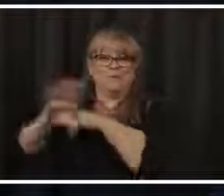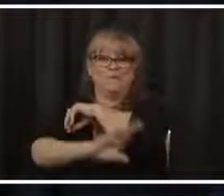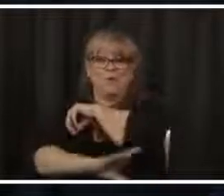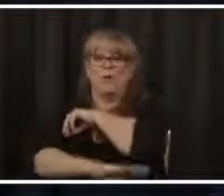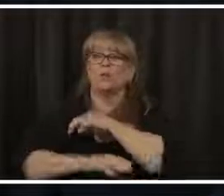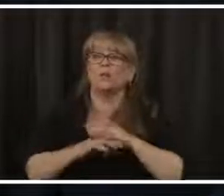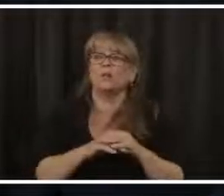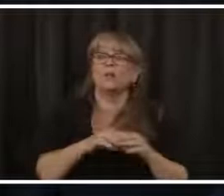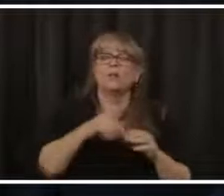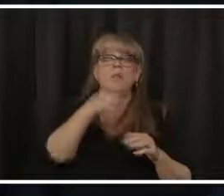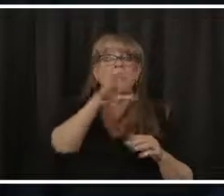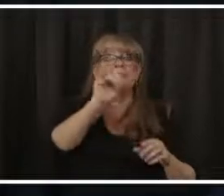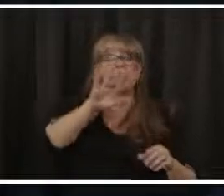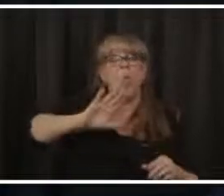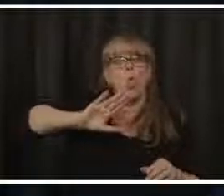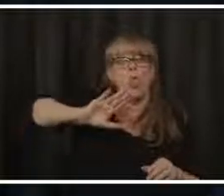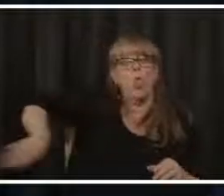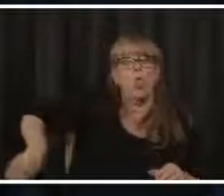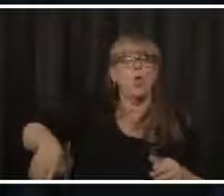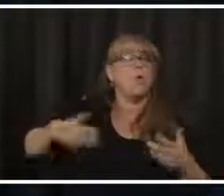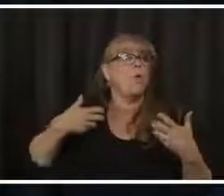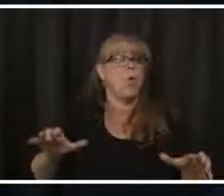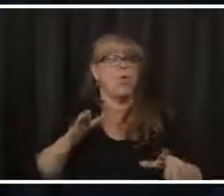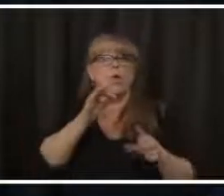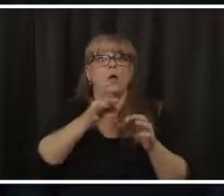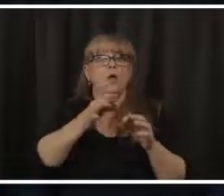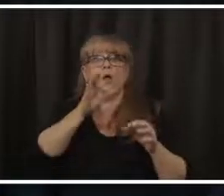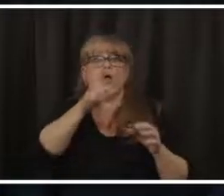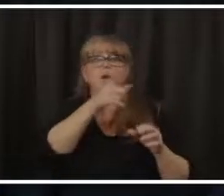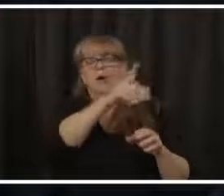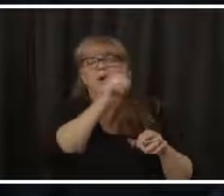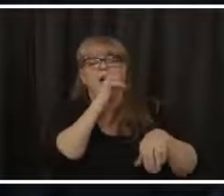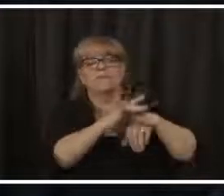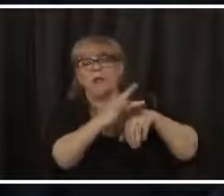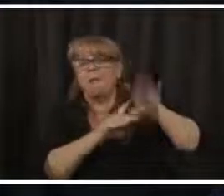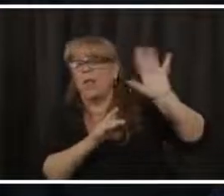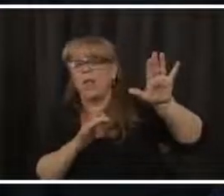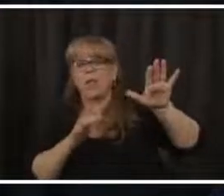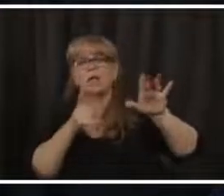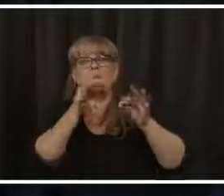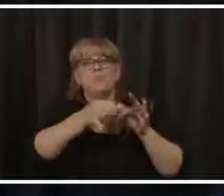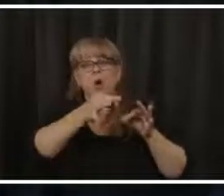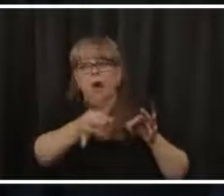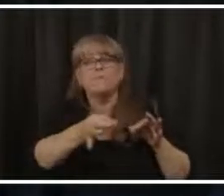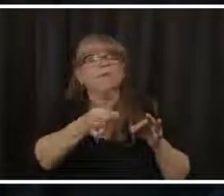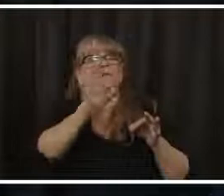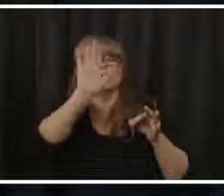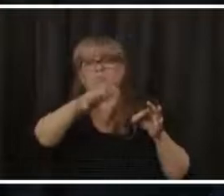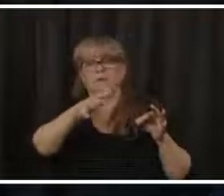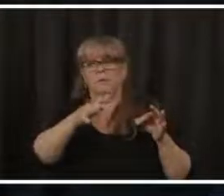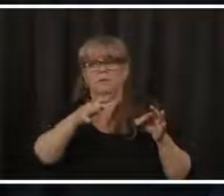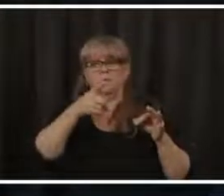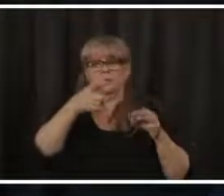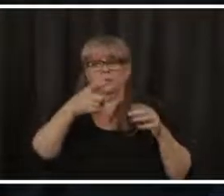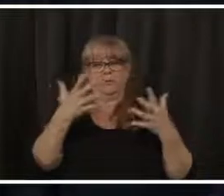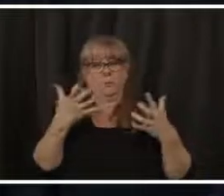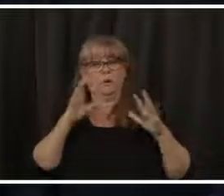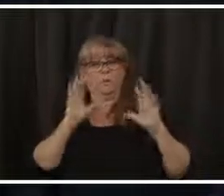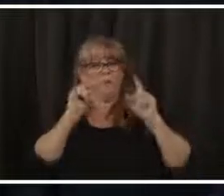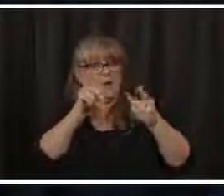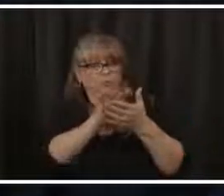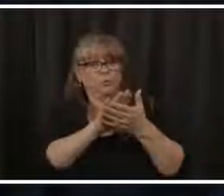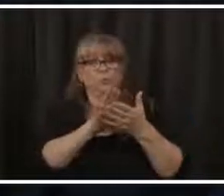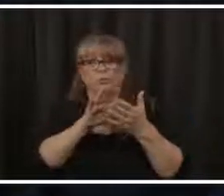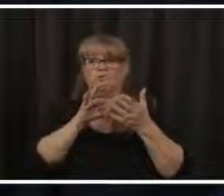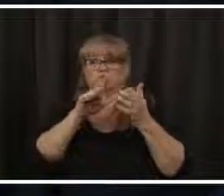there's more availability, or for those students looking to return to campus in the fall, now's the chance to get vaccinated. If you don't live near one of the